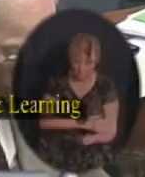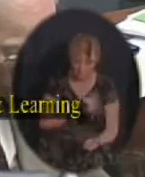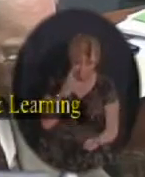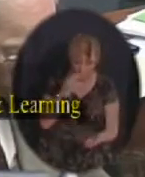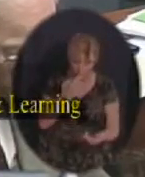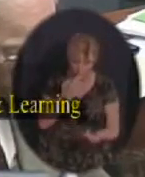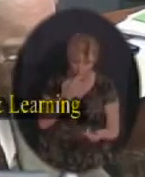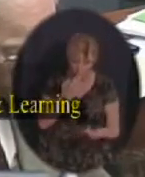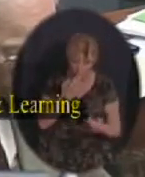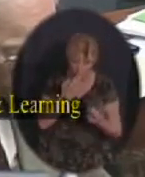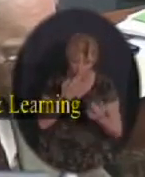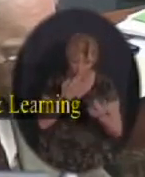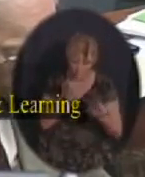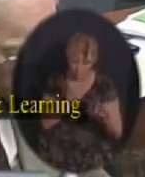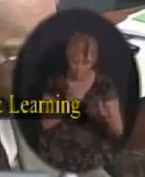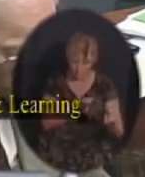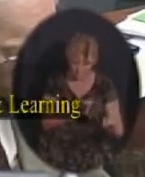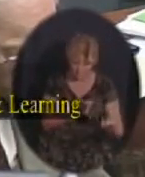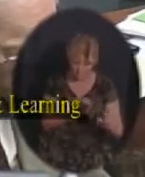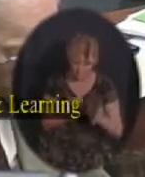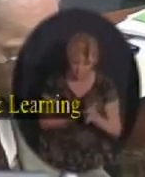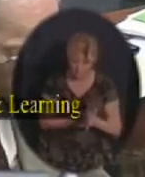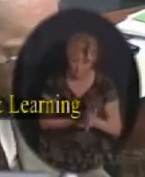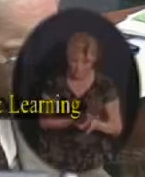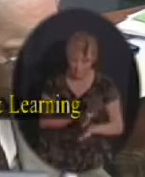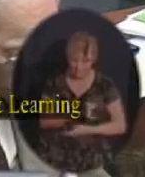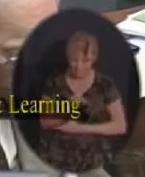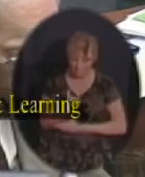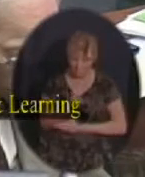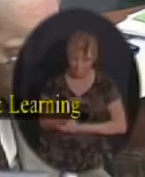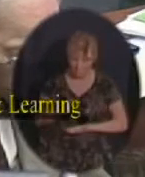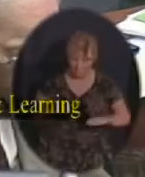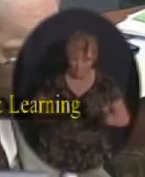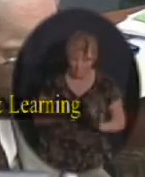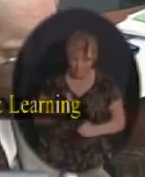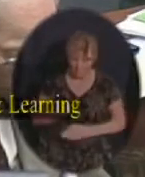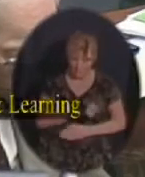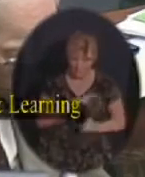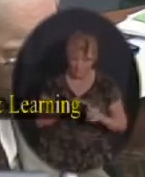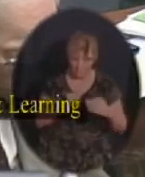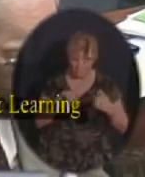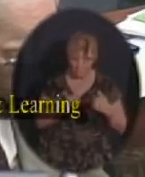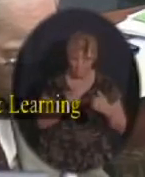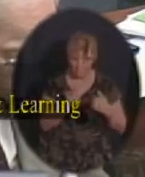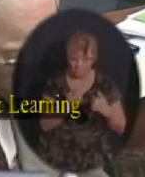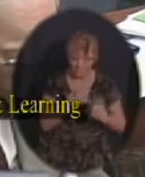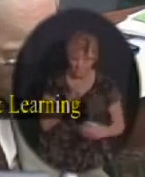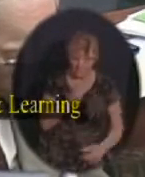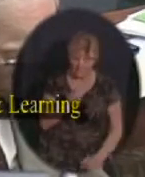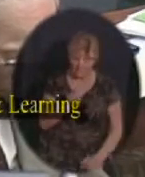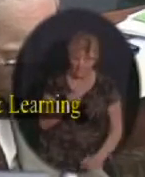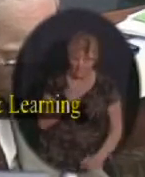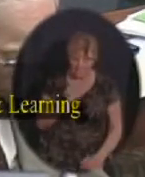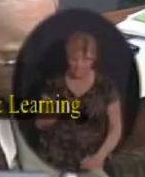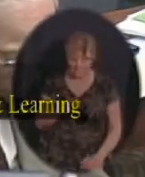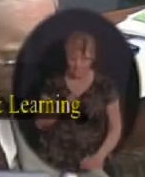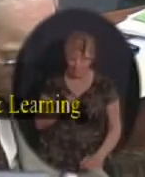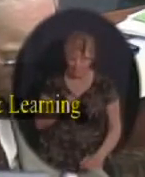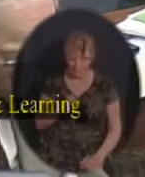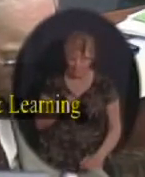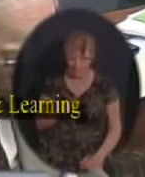and select those schools. That does give us only one ELL site, English Language Learner site, and that would be Central.